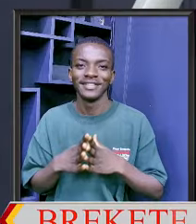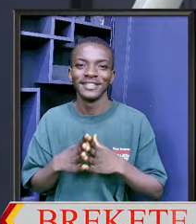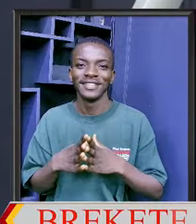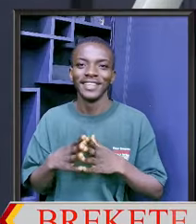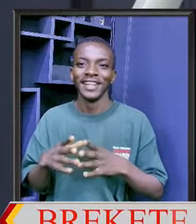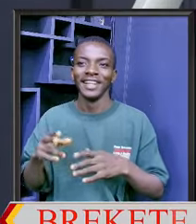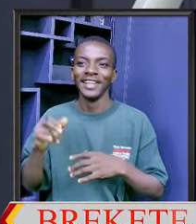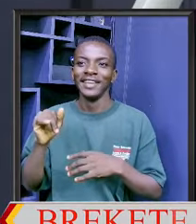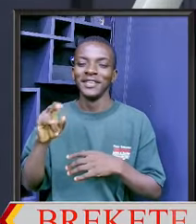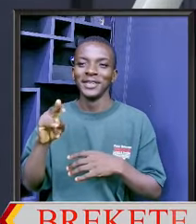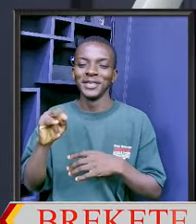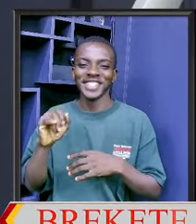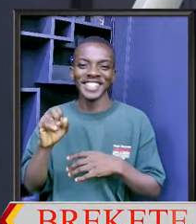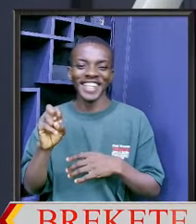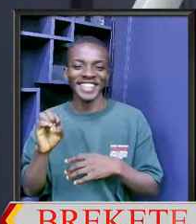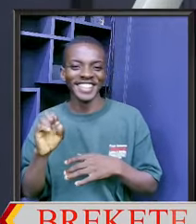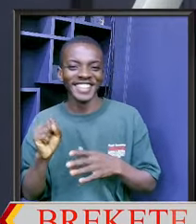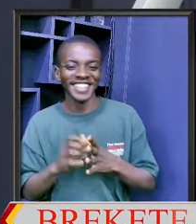Thank you. Levinus,